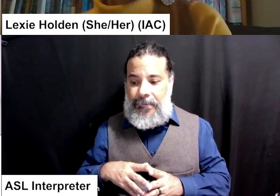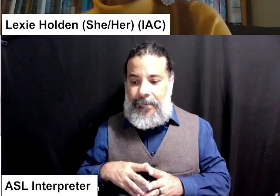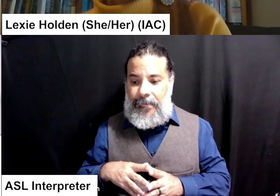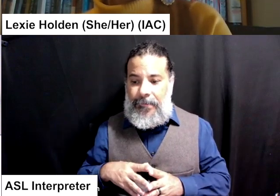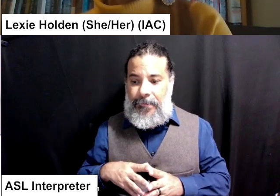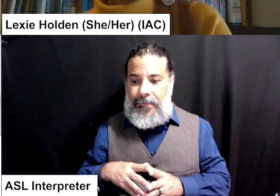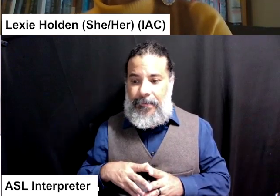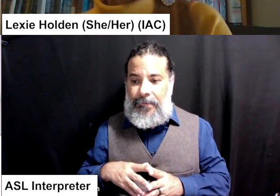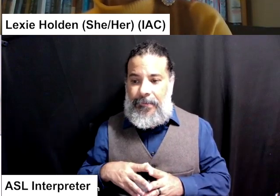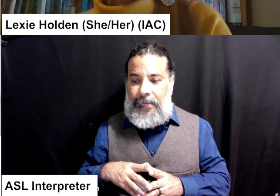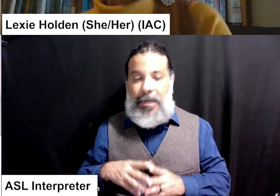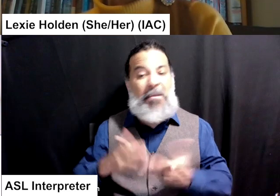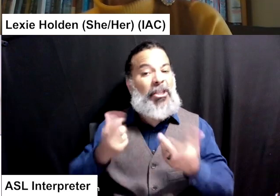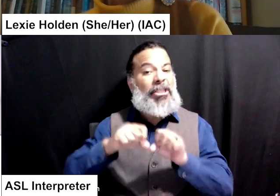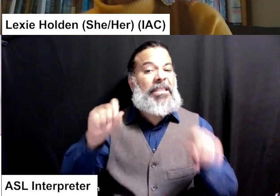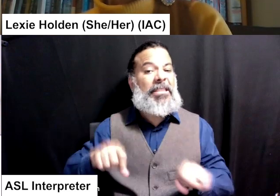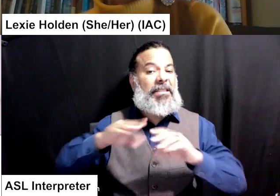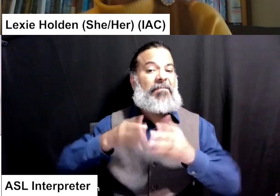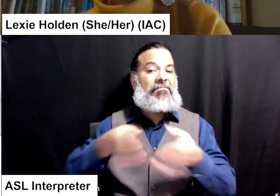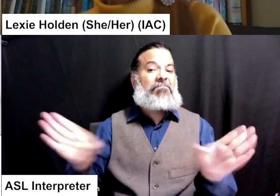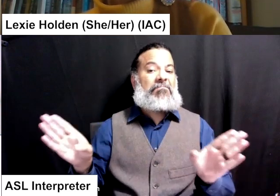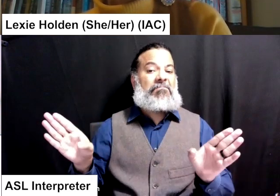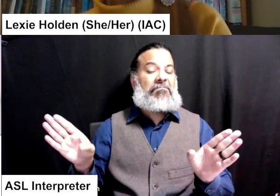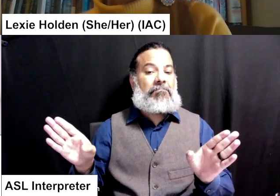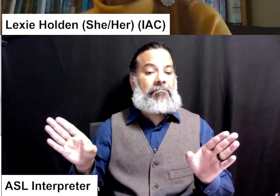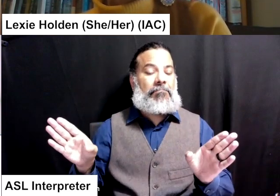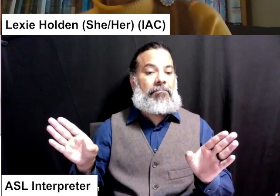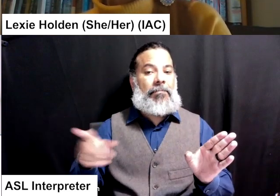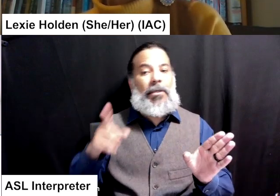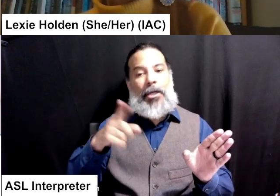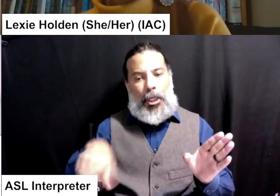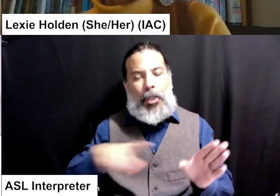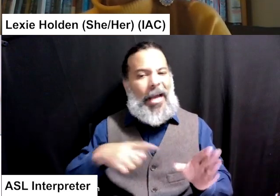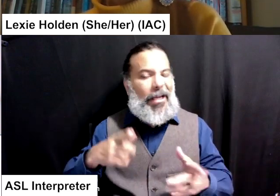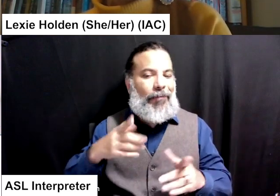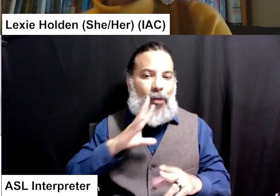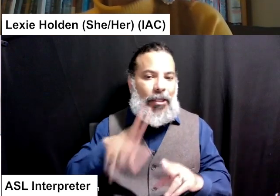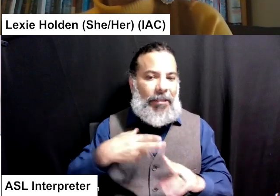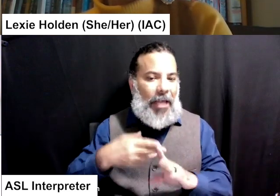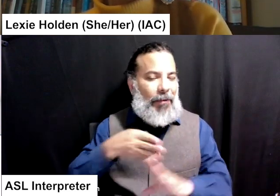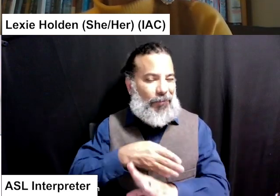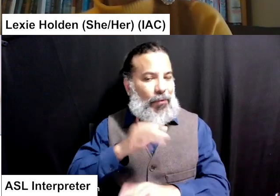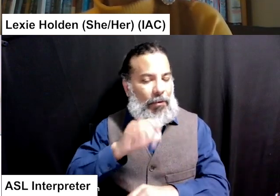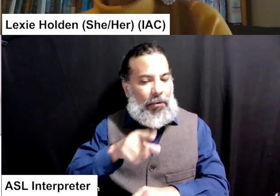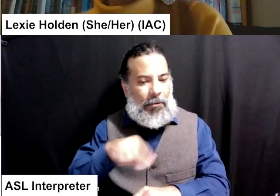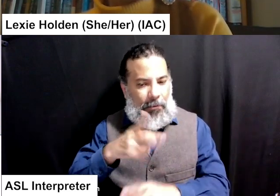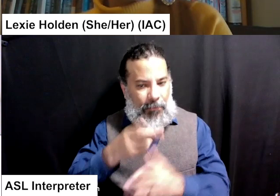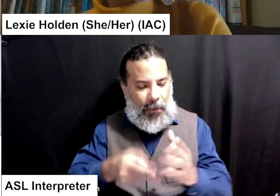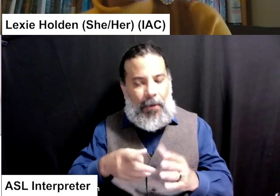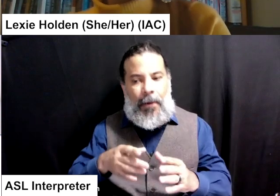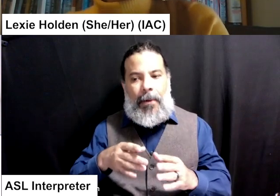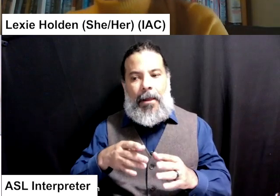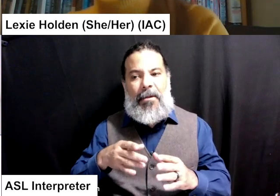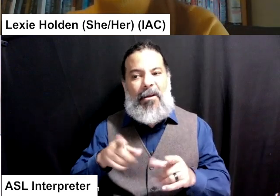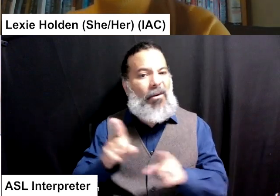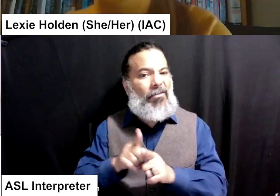just system-wide, it can, you kind of alluded to it earlier, both of you, but it kind of